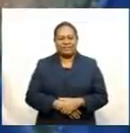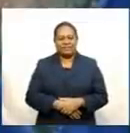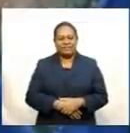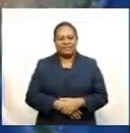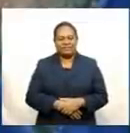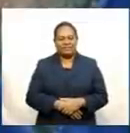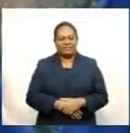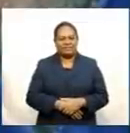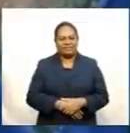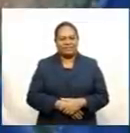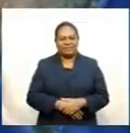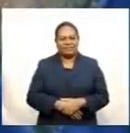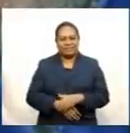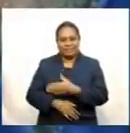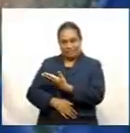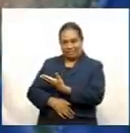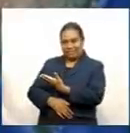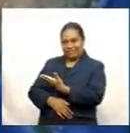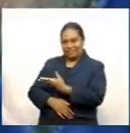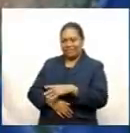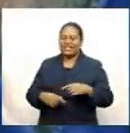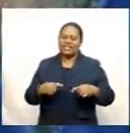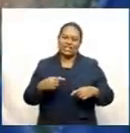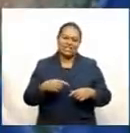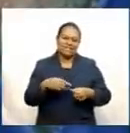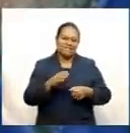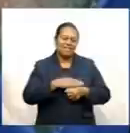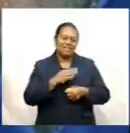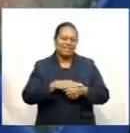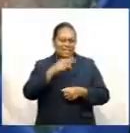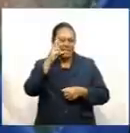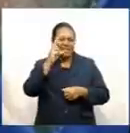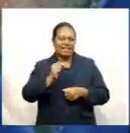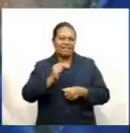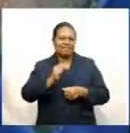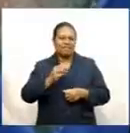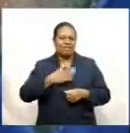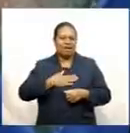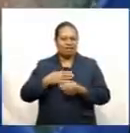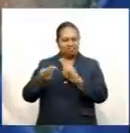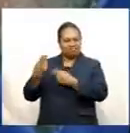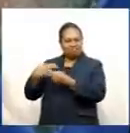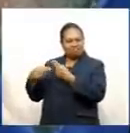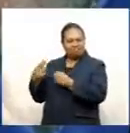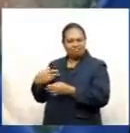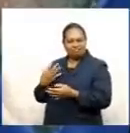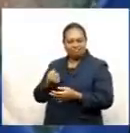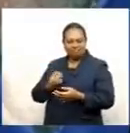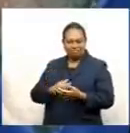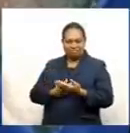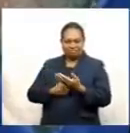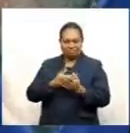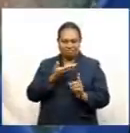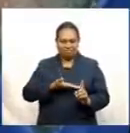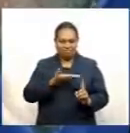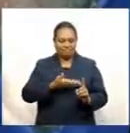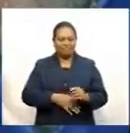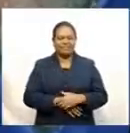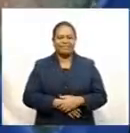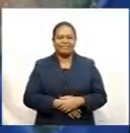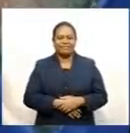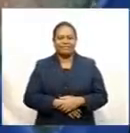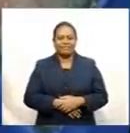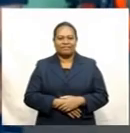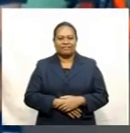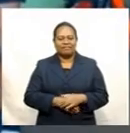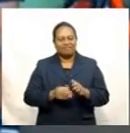So for me it's creating a name and a legacy for myself, and I will also be